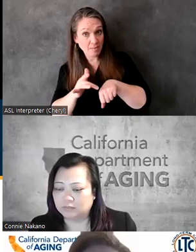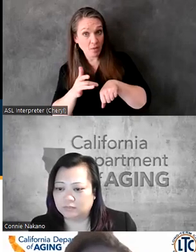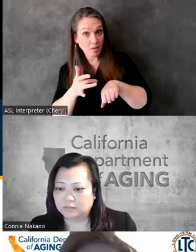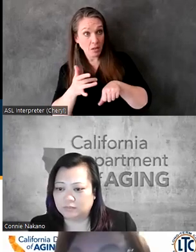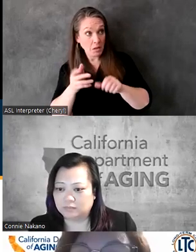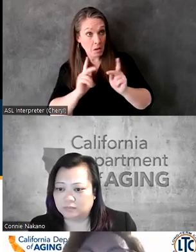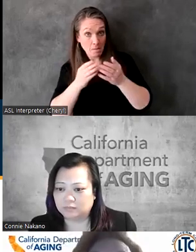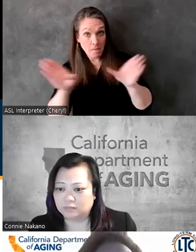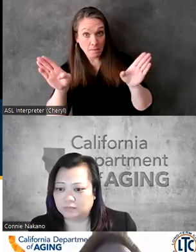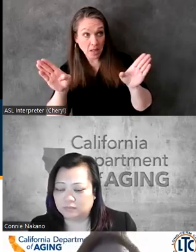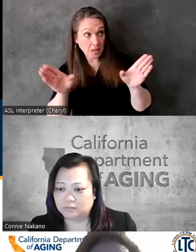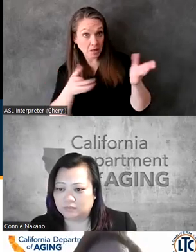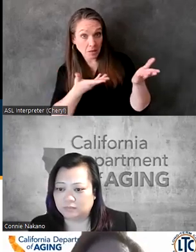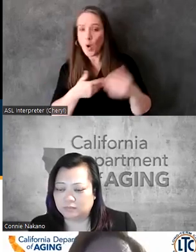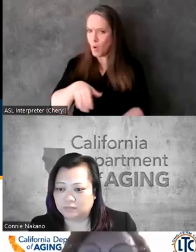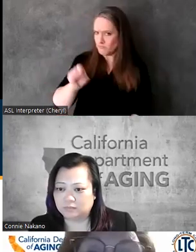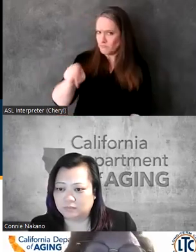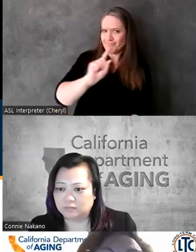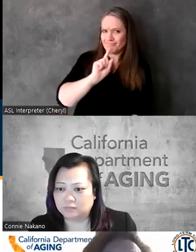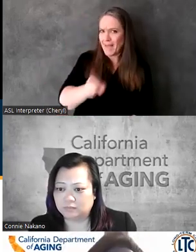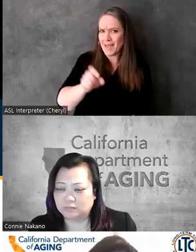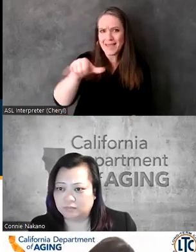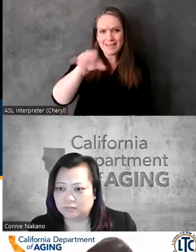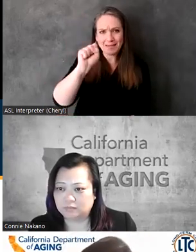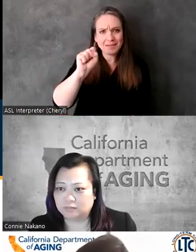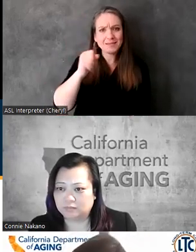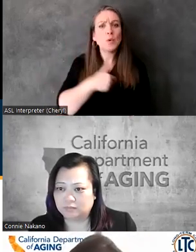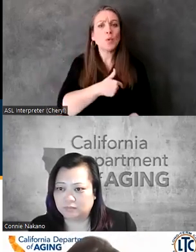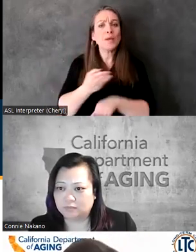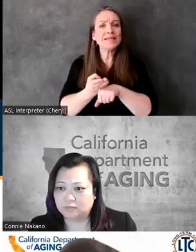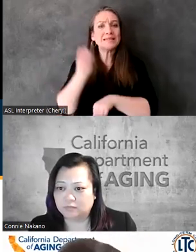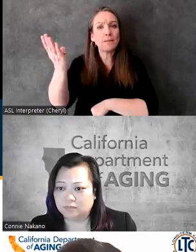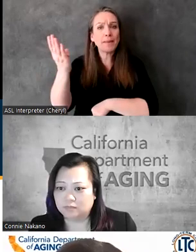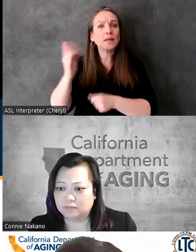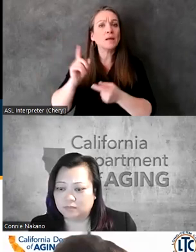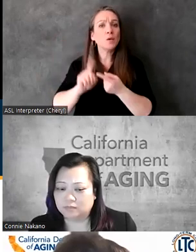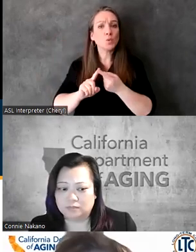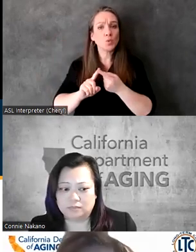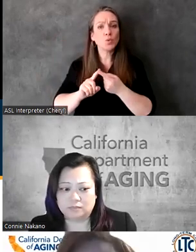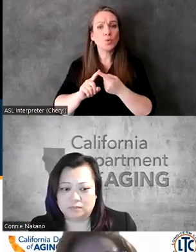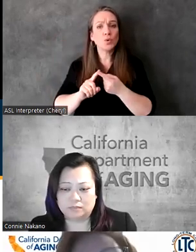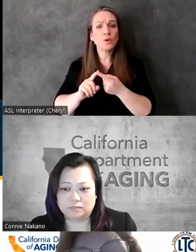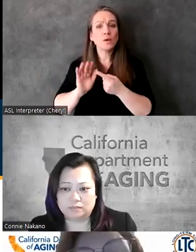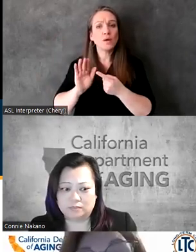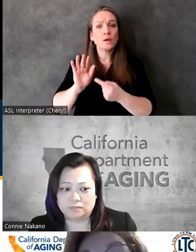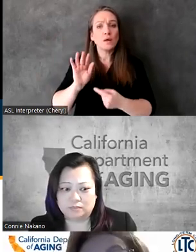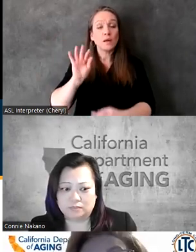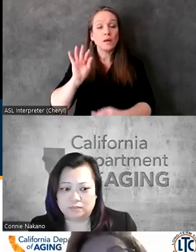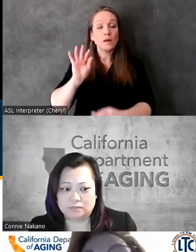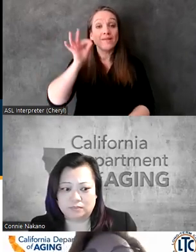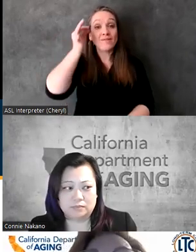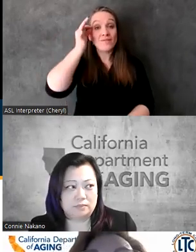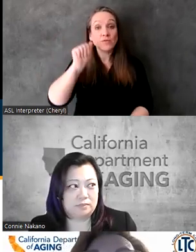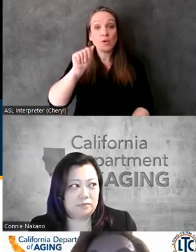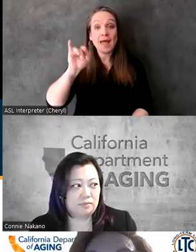view? Absolutely. We submitted it to our federal Administration on Community